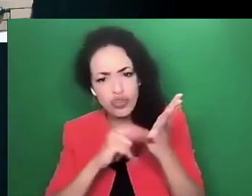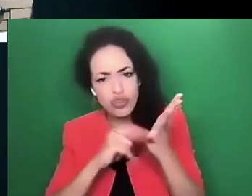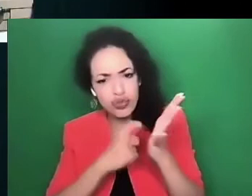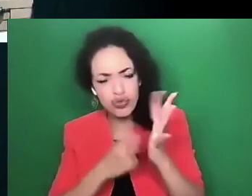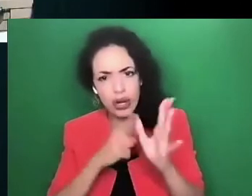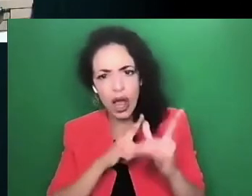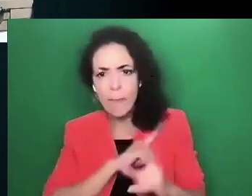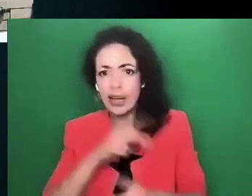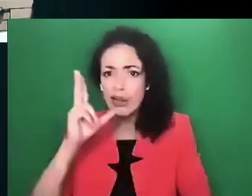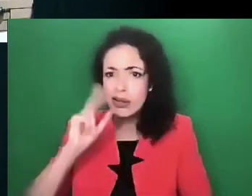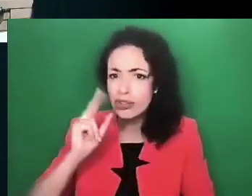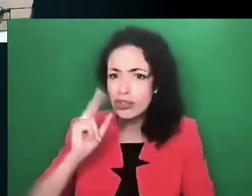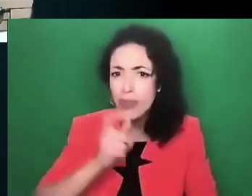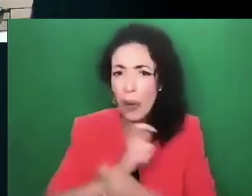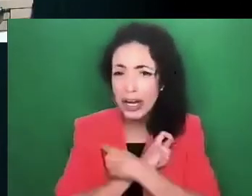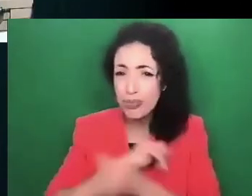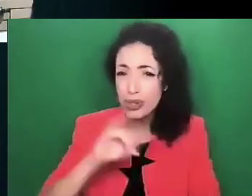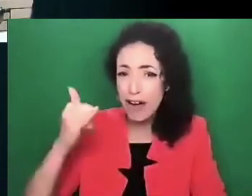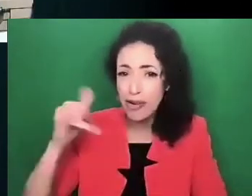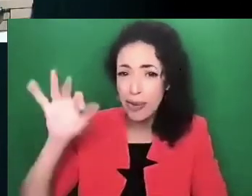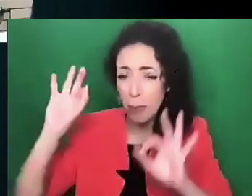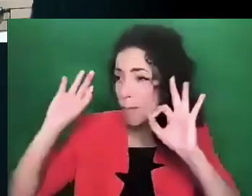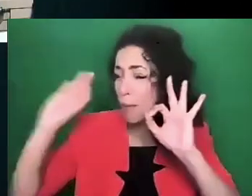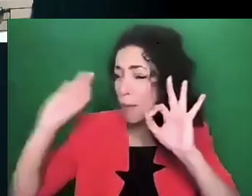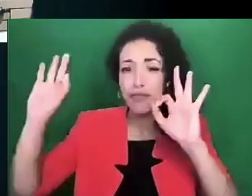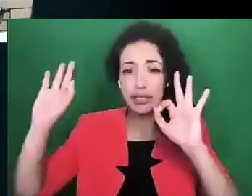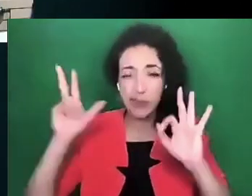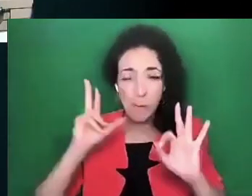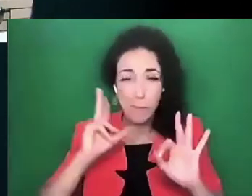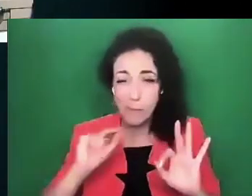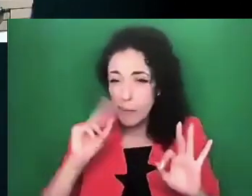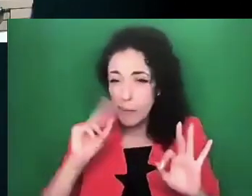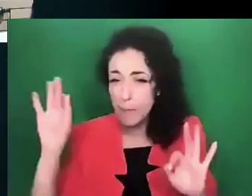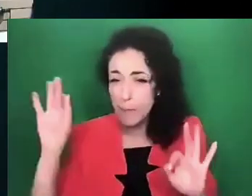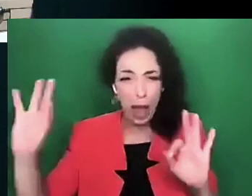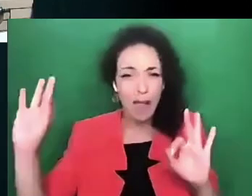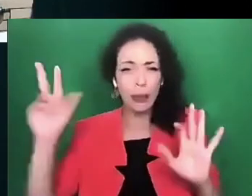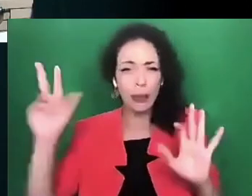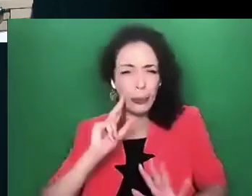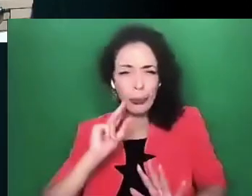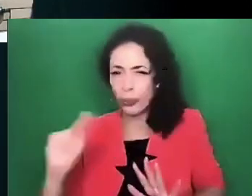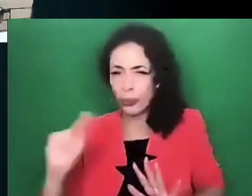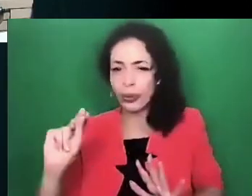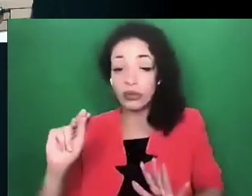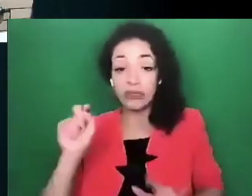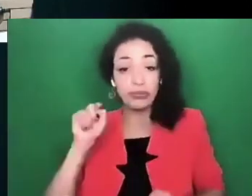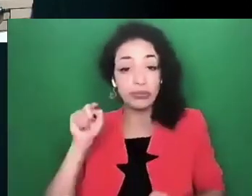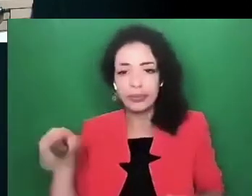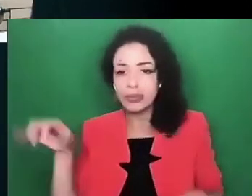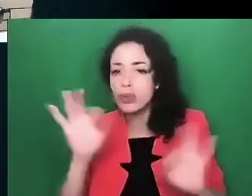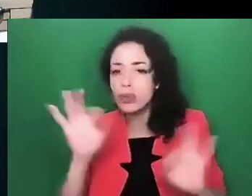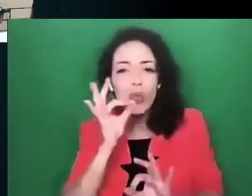British. There was no question on where you come from and what your background is, and performance was not done from